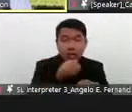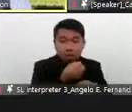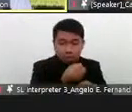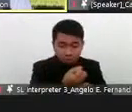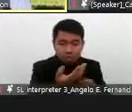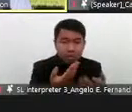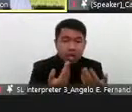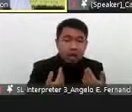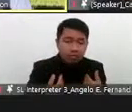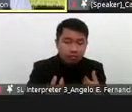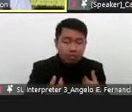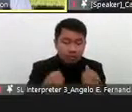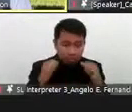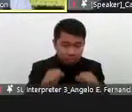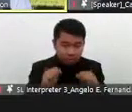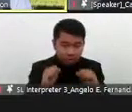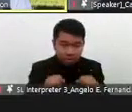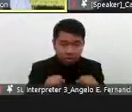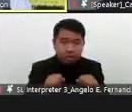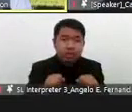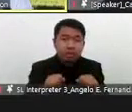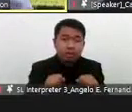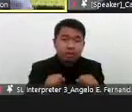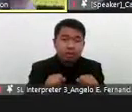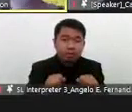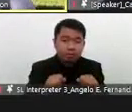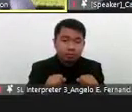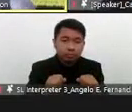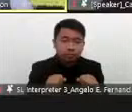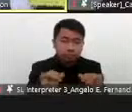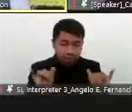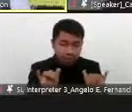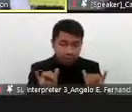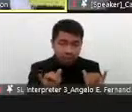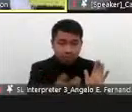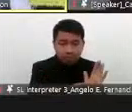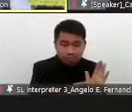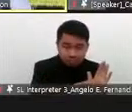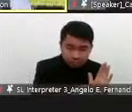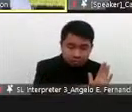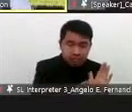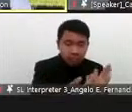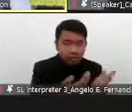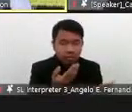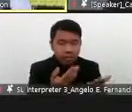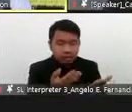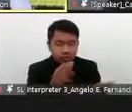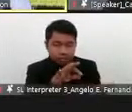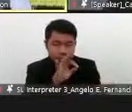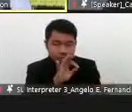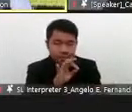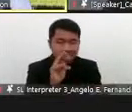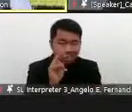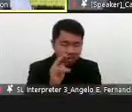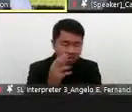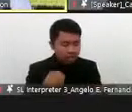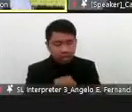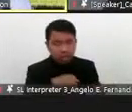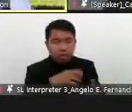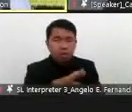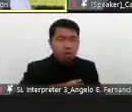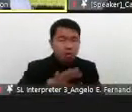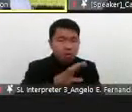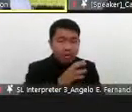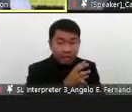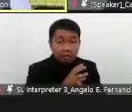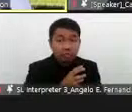clasts that could actually have been worked in the same deposit that the tektites were found. So we'd really want to carefully look at that and see if